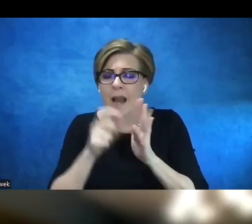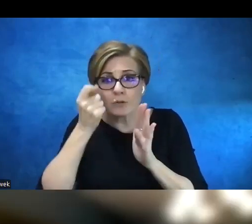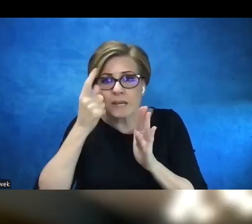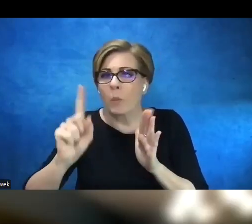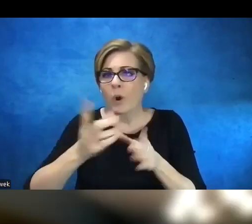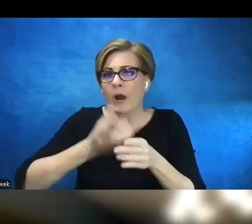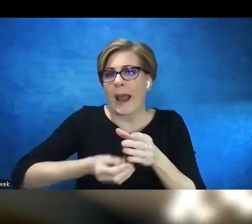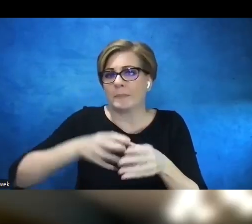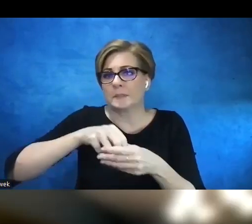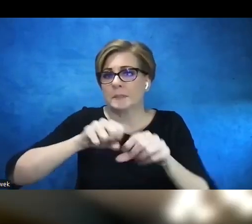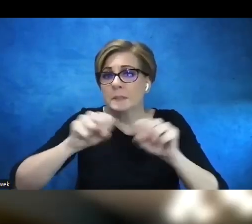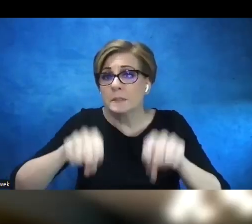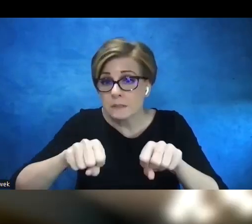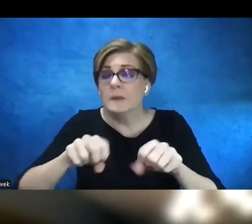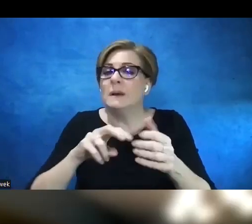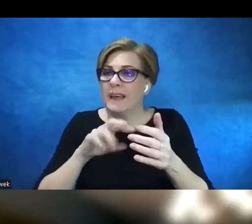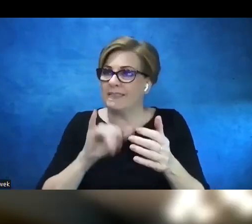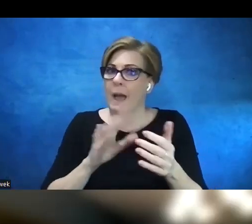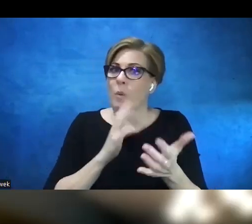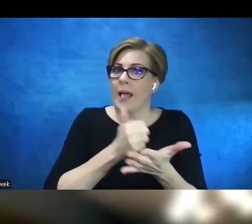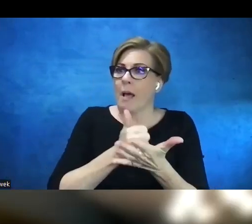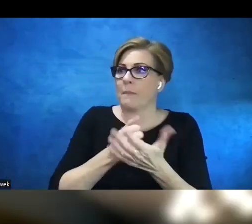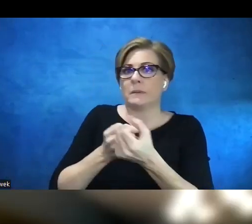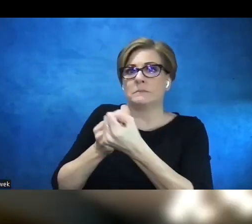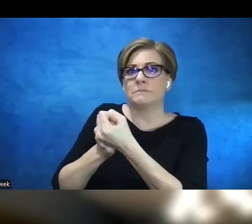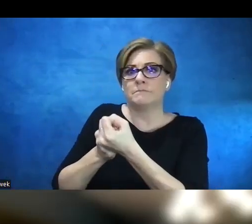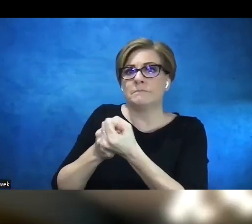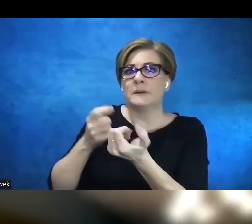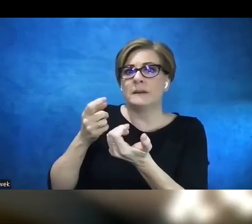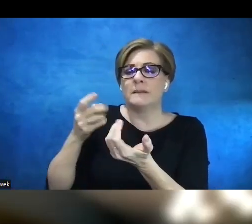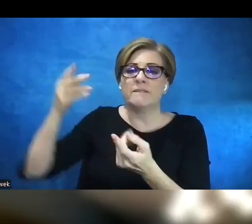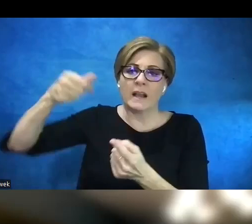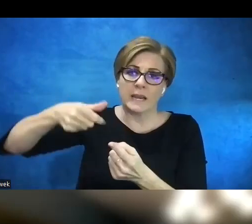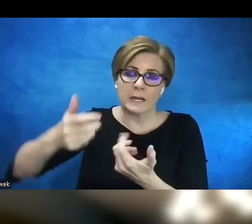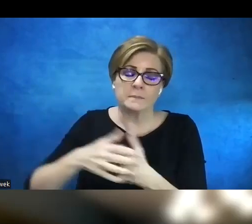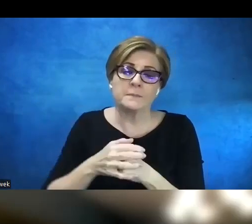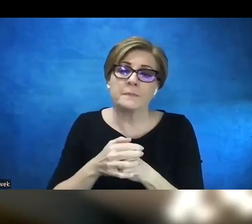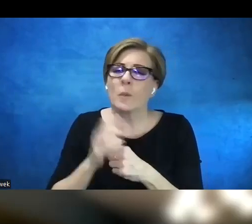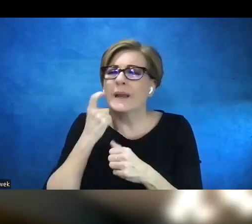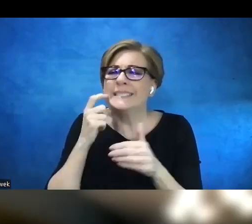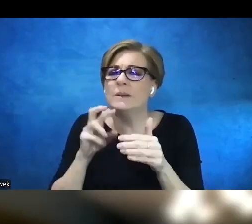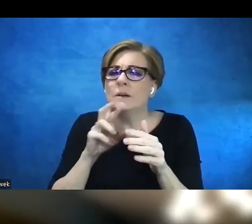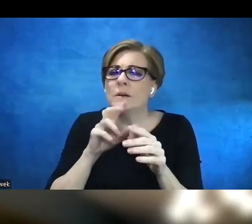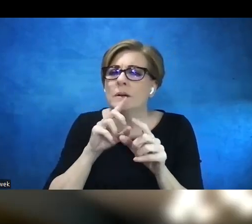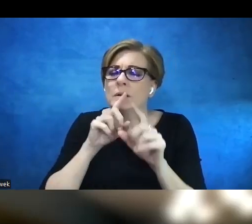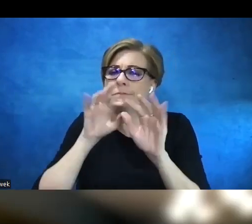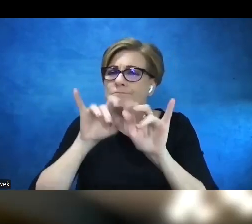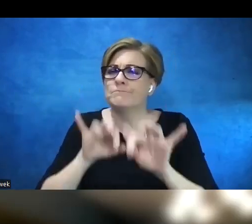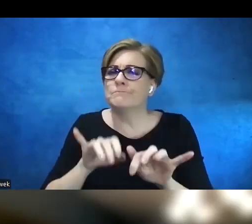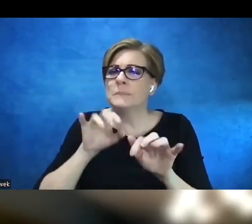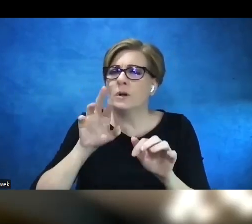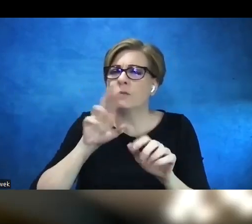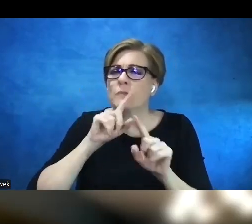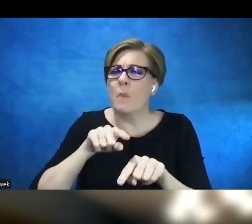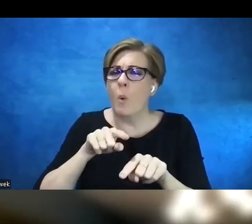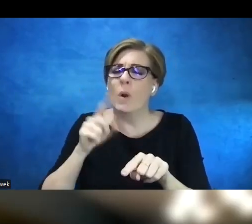that cases can be made for additional funding and resources. Most recently, we completed a report for SAMHSA's 2023 Transformation